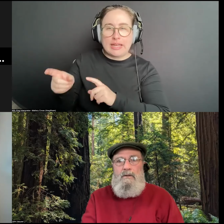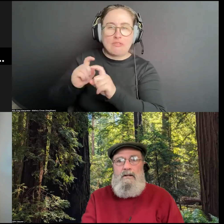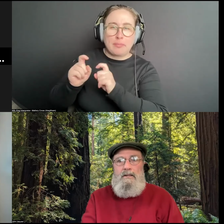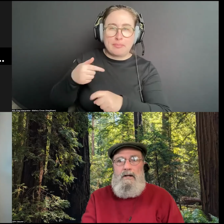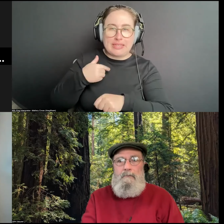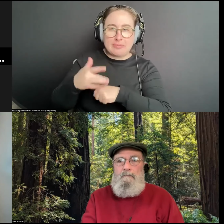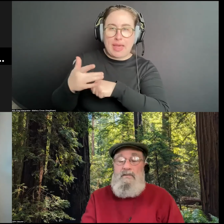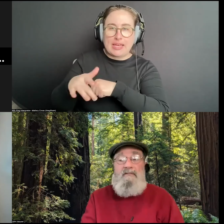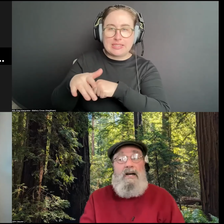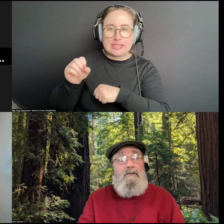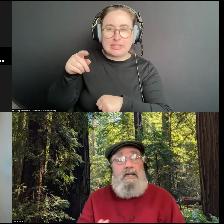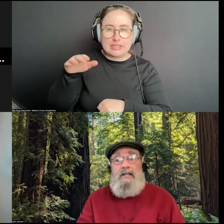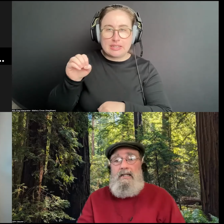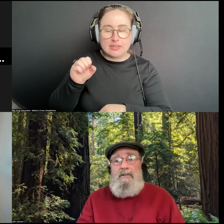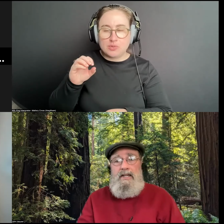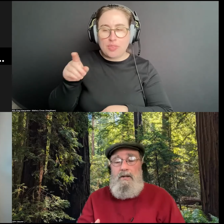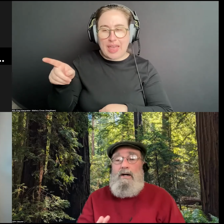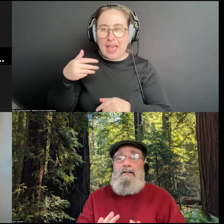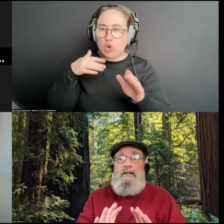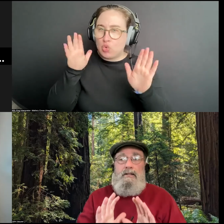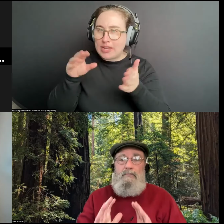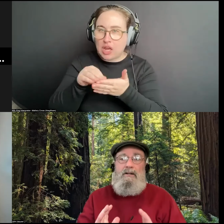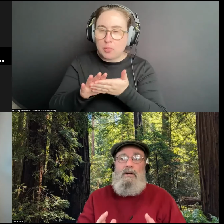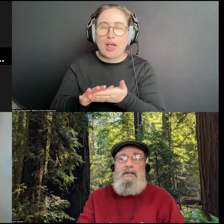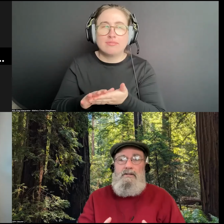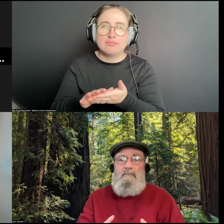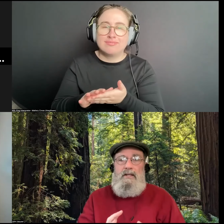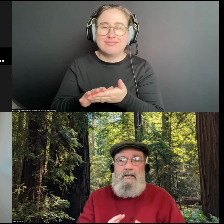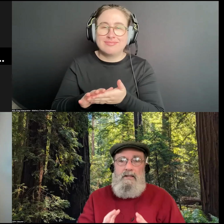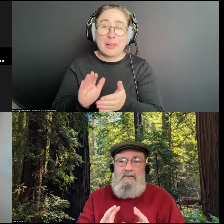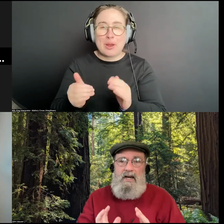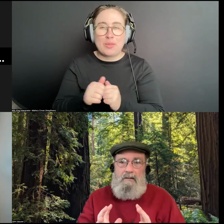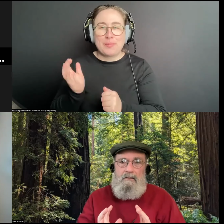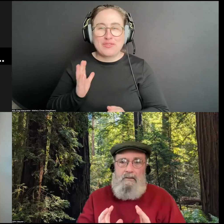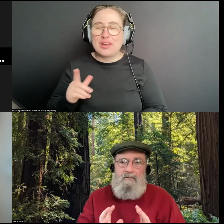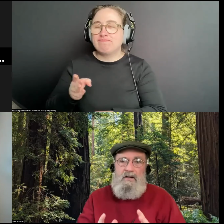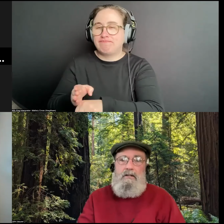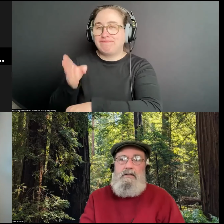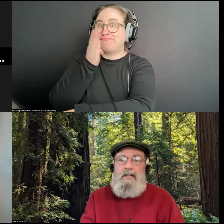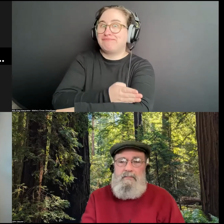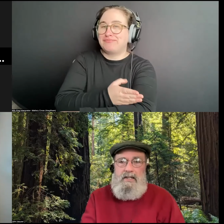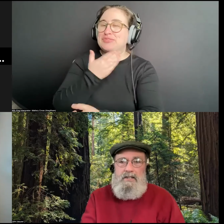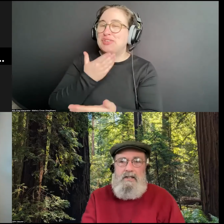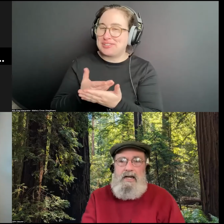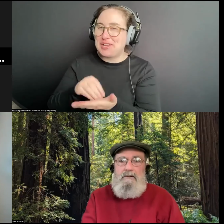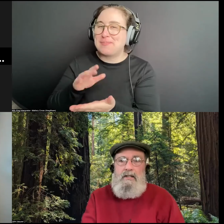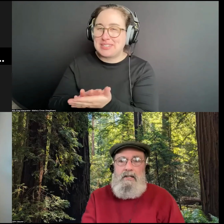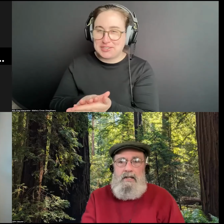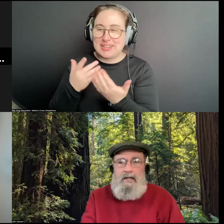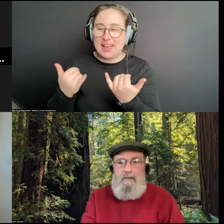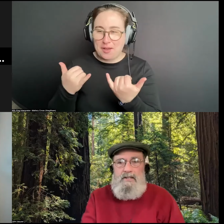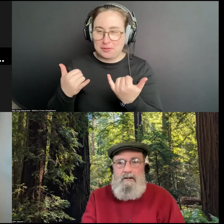So they've got great documentation. Well, compared to what it used to be, they've got very good documentation now.